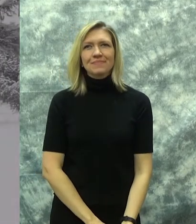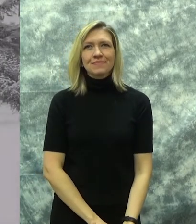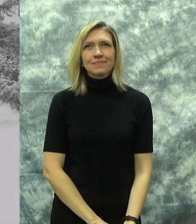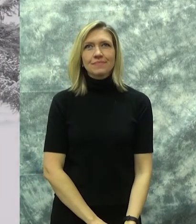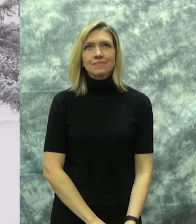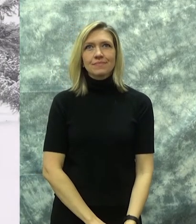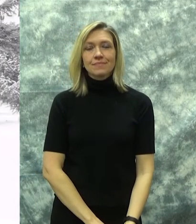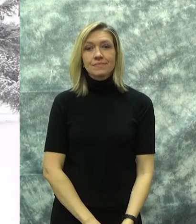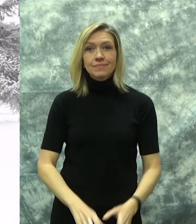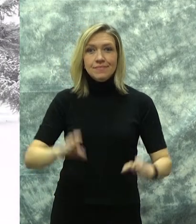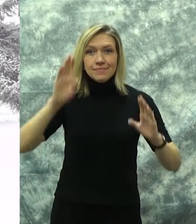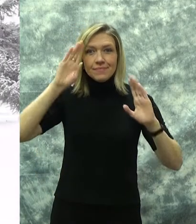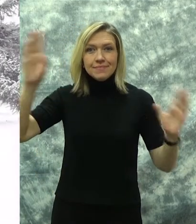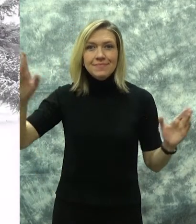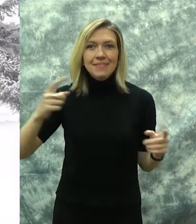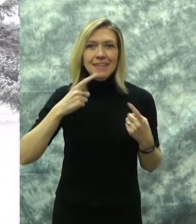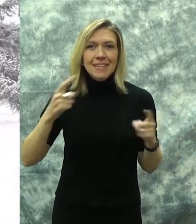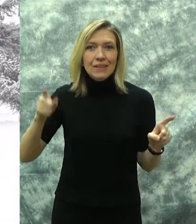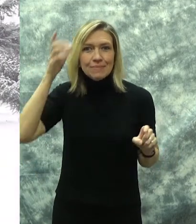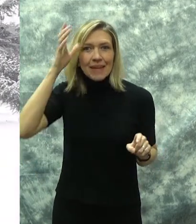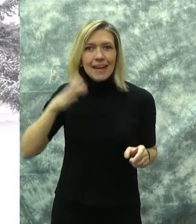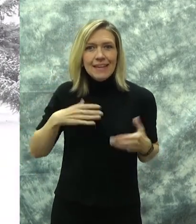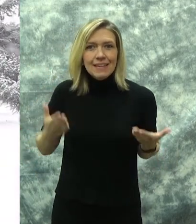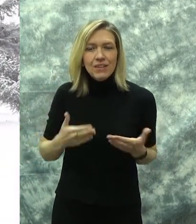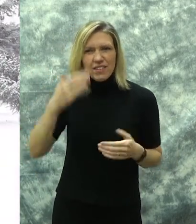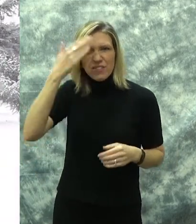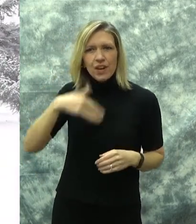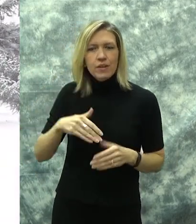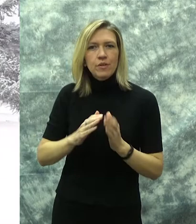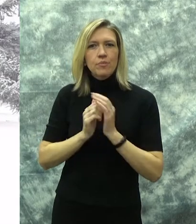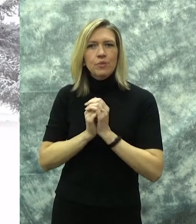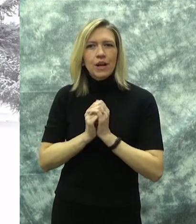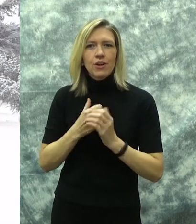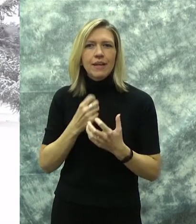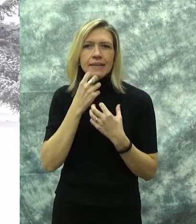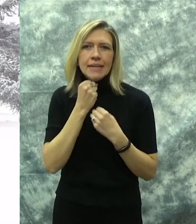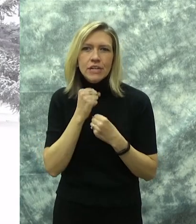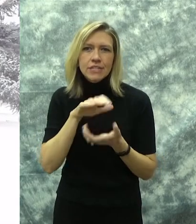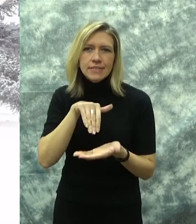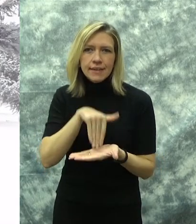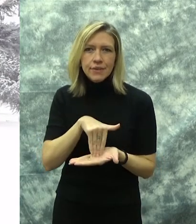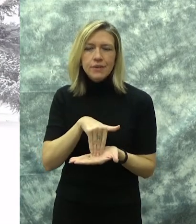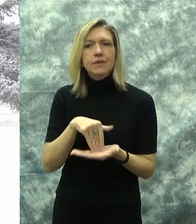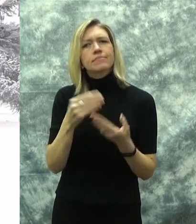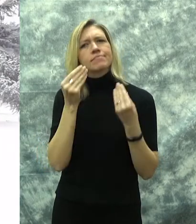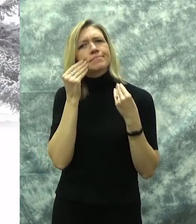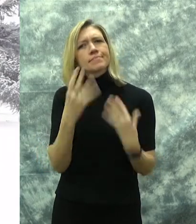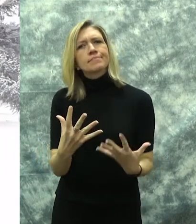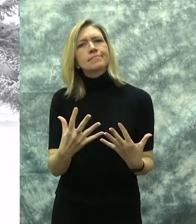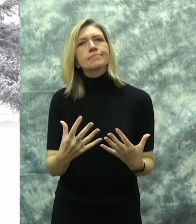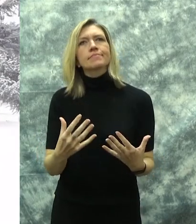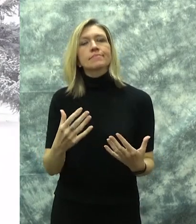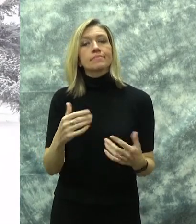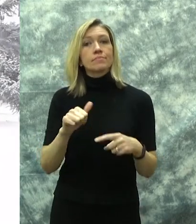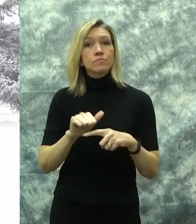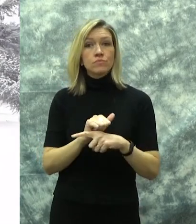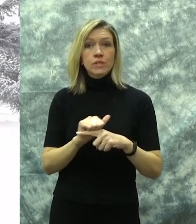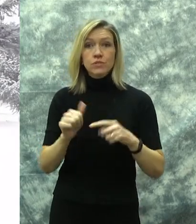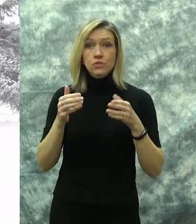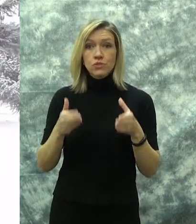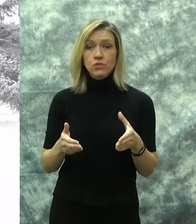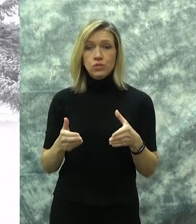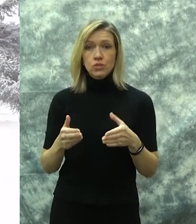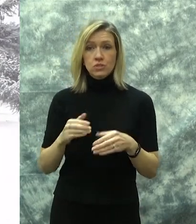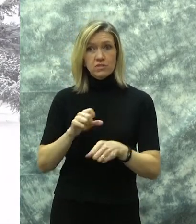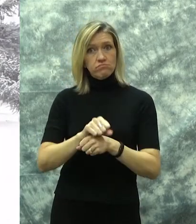Hey, it's the announcement guy. I'm out here in front of the Prayer and Care Center. Want to let you know that our practitioners are on duty and available